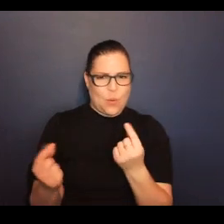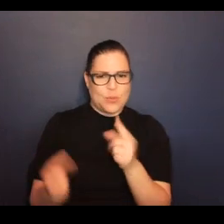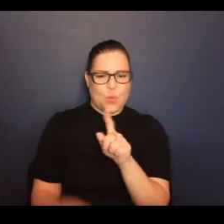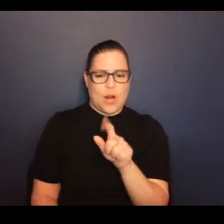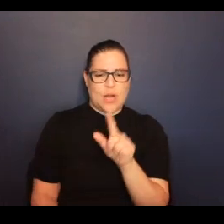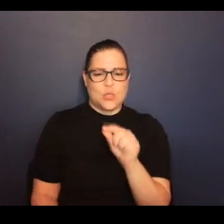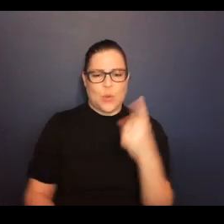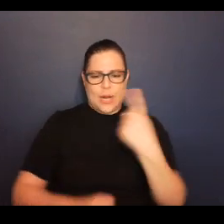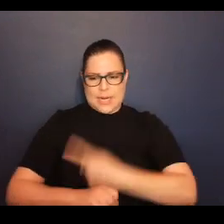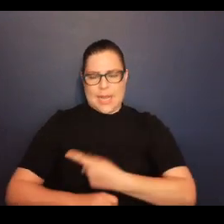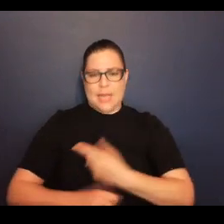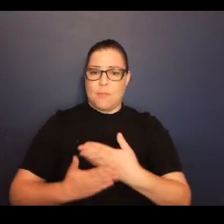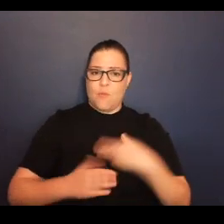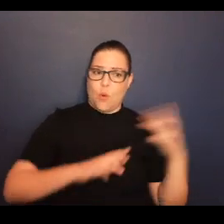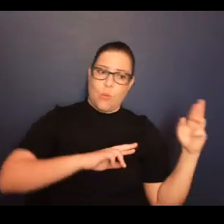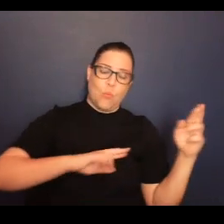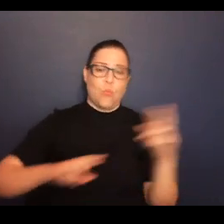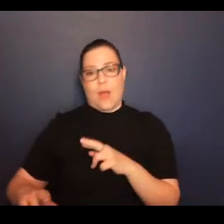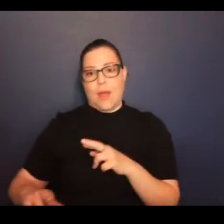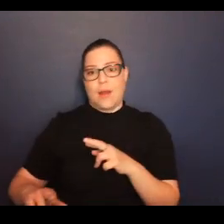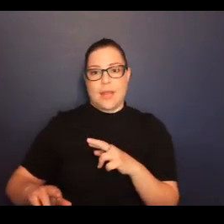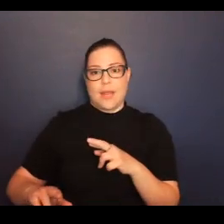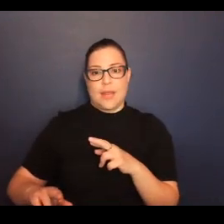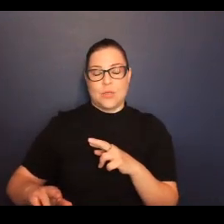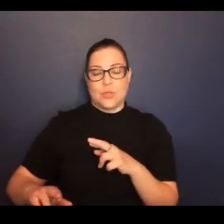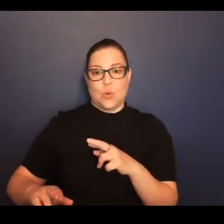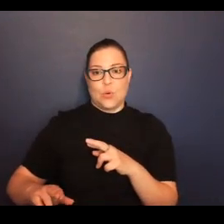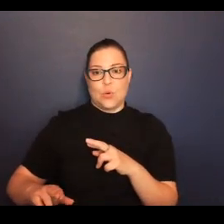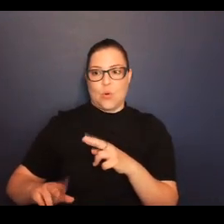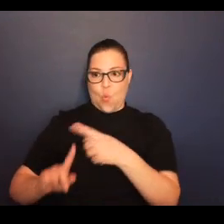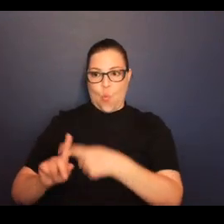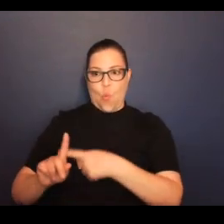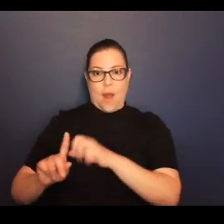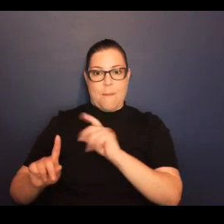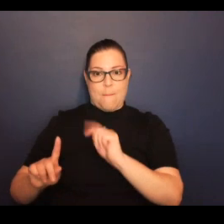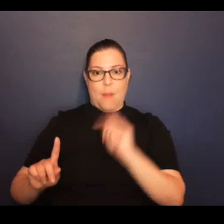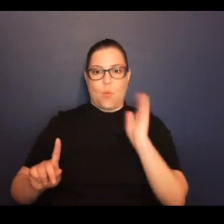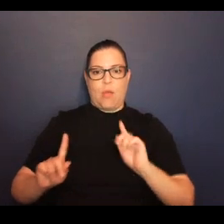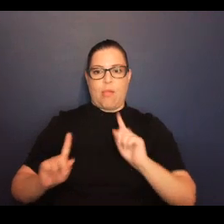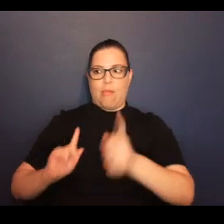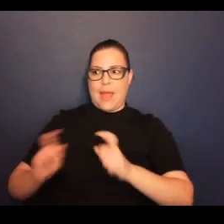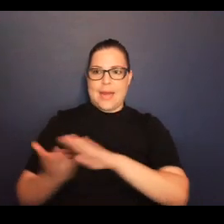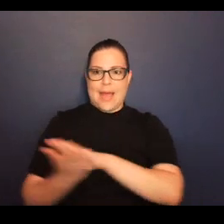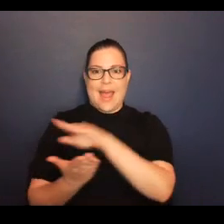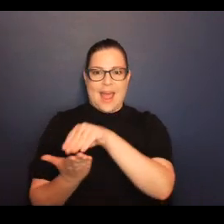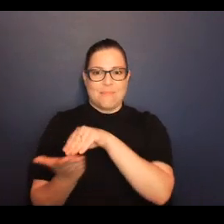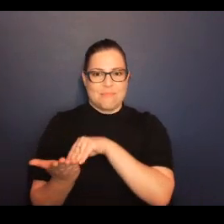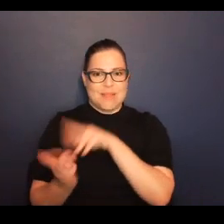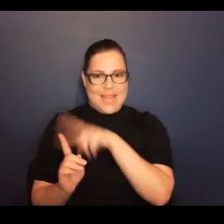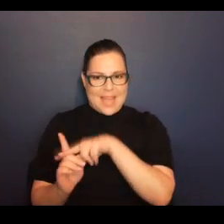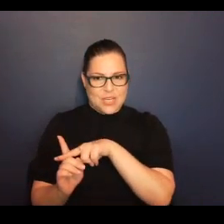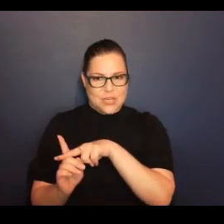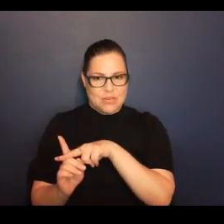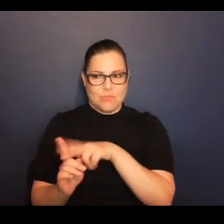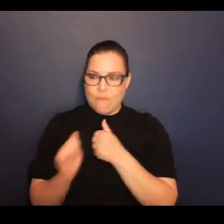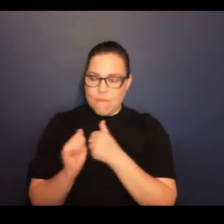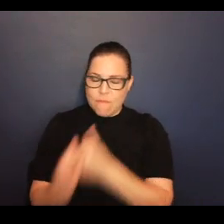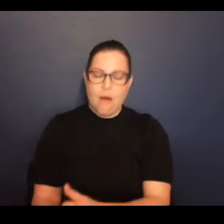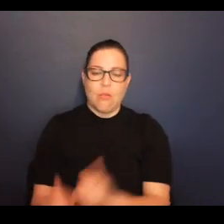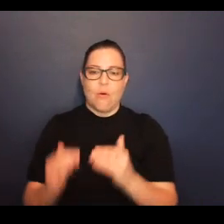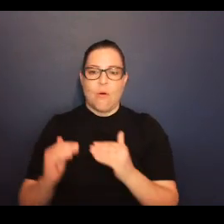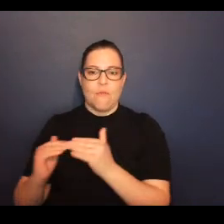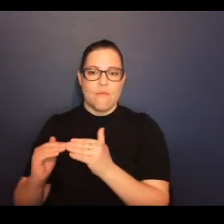out before we're ready to lease an apartment, we hand out applications and we do abide by the fair housing rules and